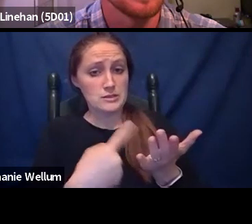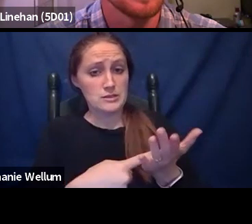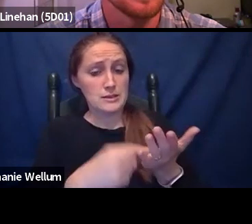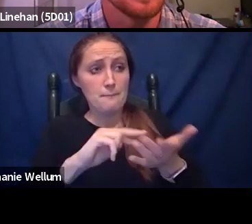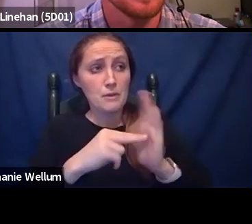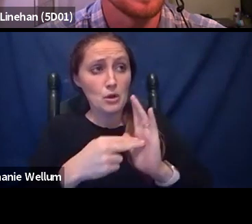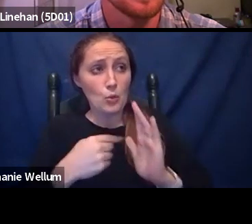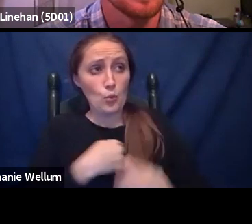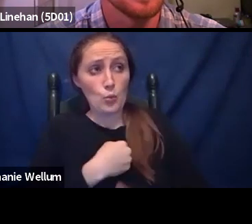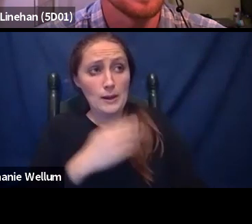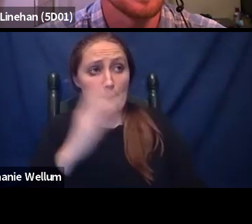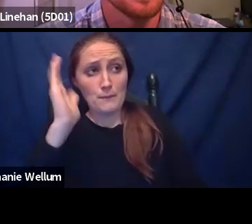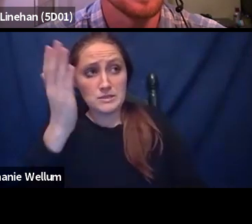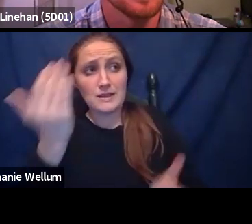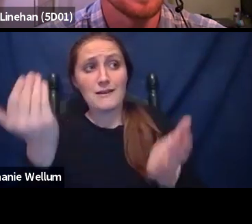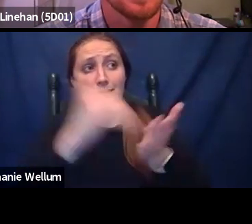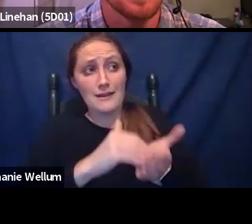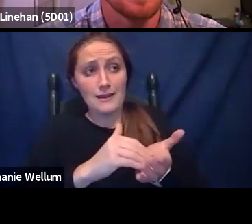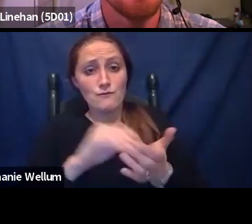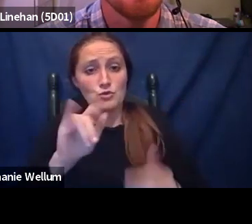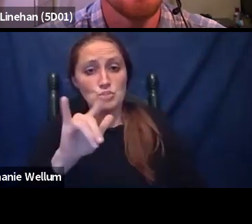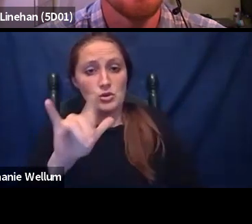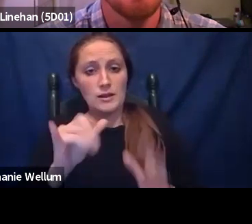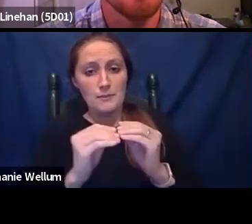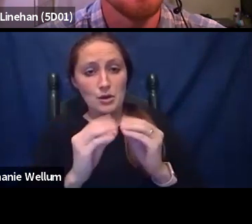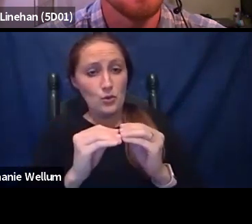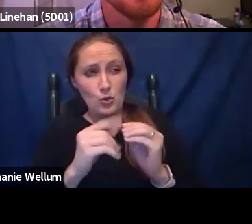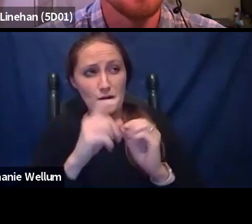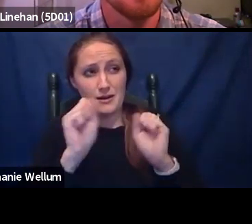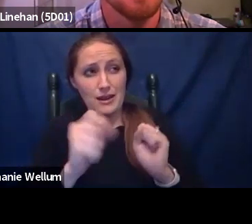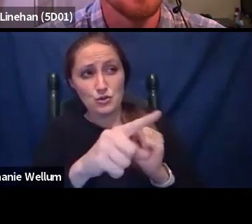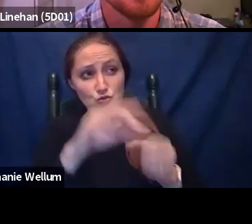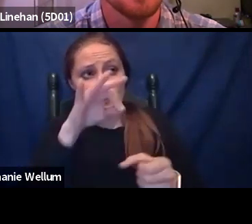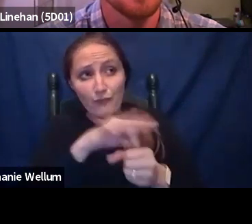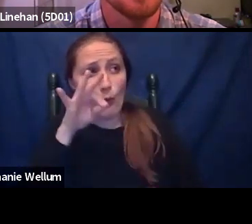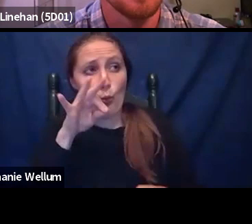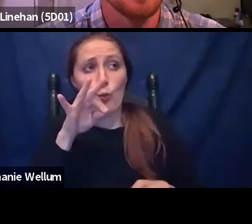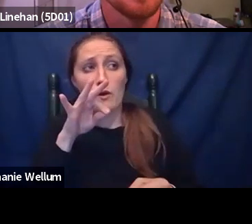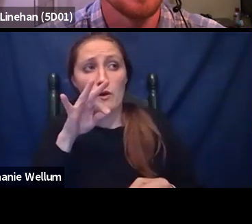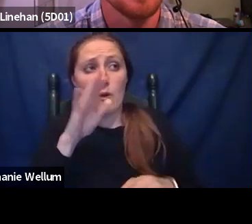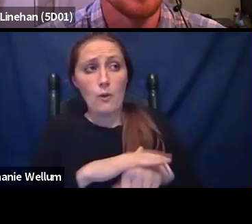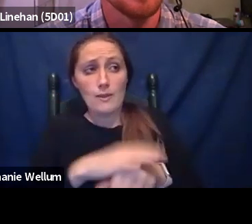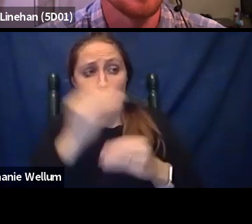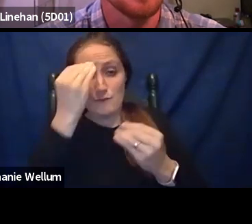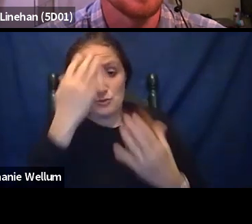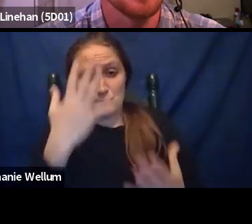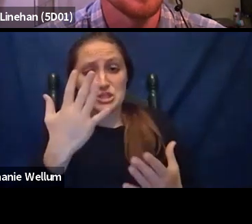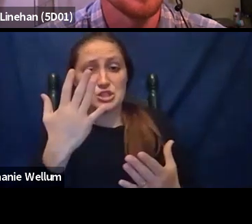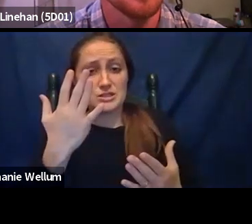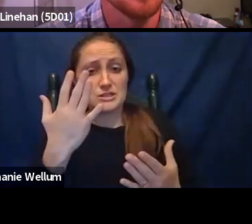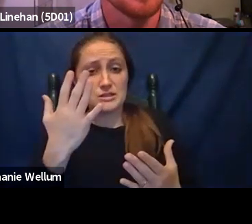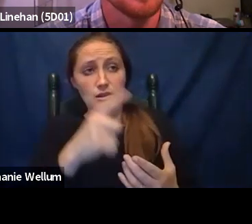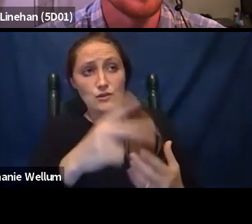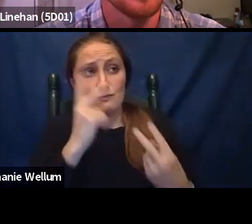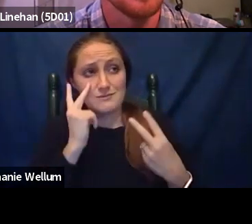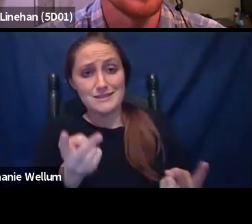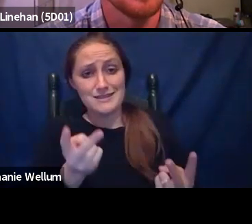present again if you have a July meeting, or could you just vote on the information that you've